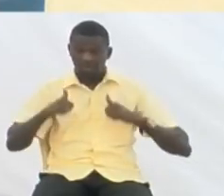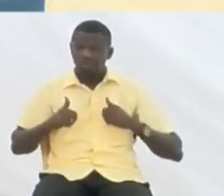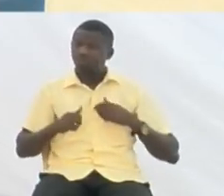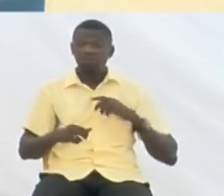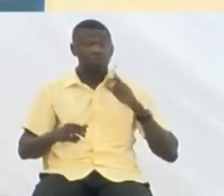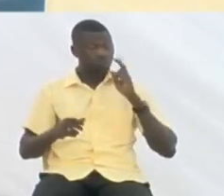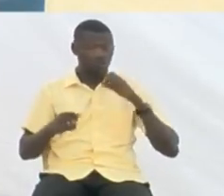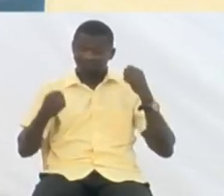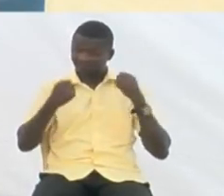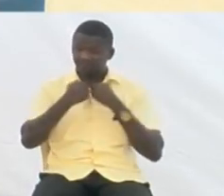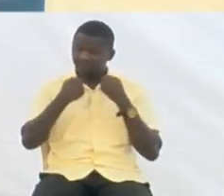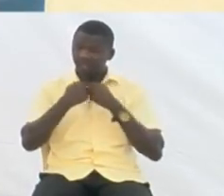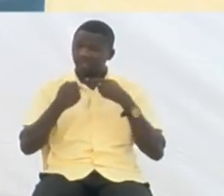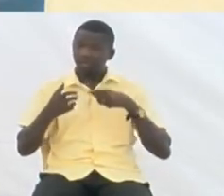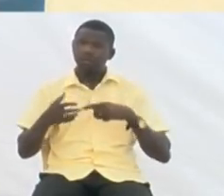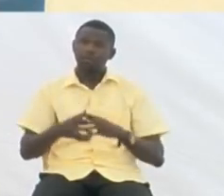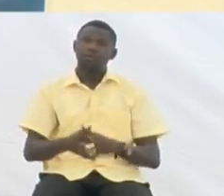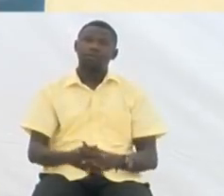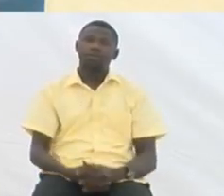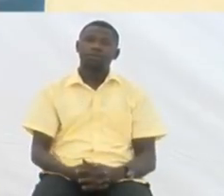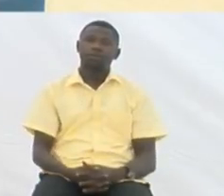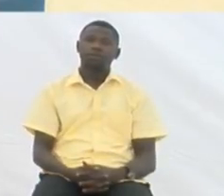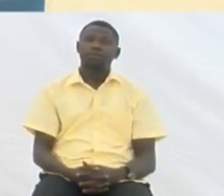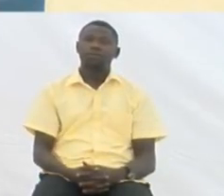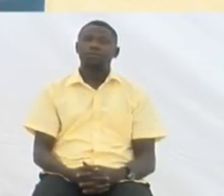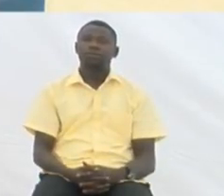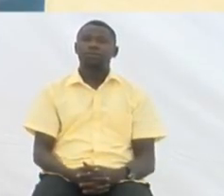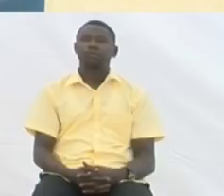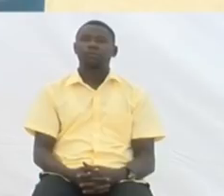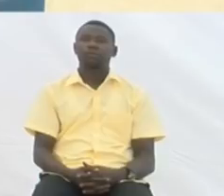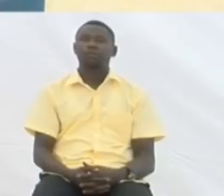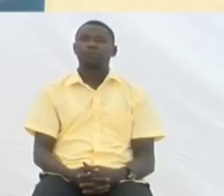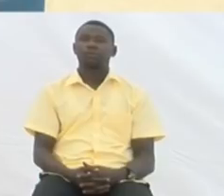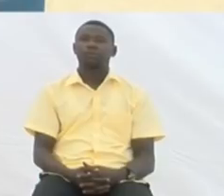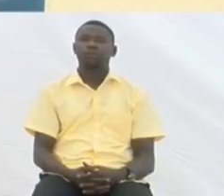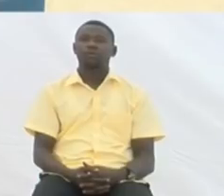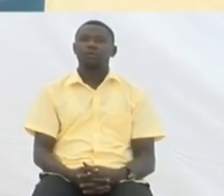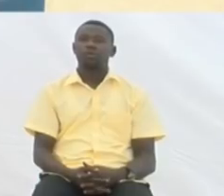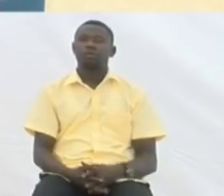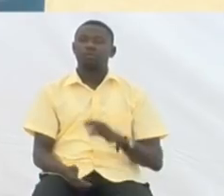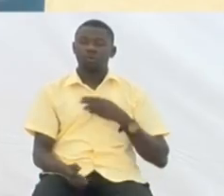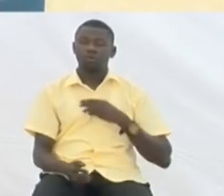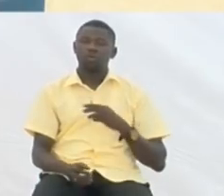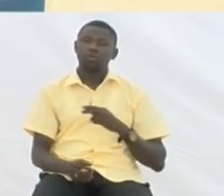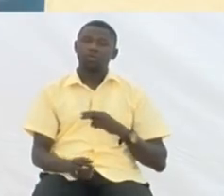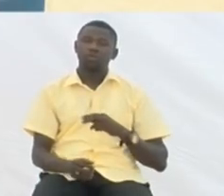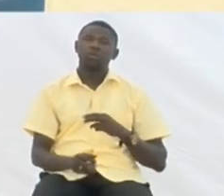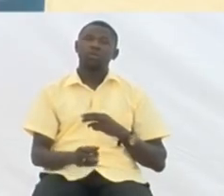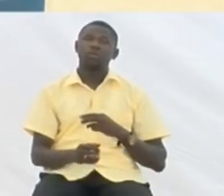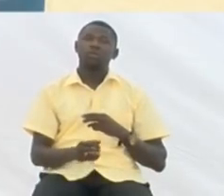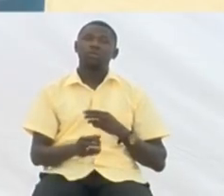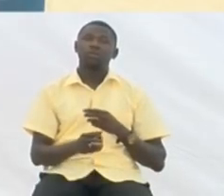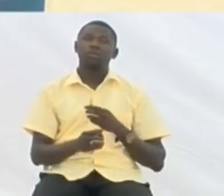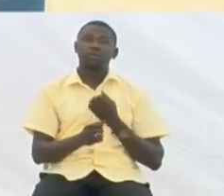be fighting here. But through the grace of God,